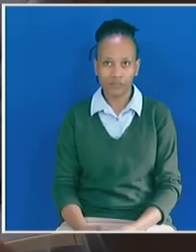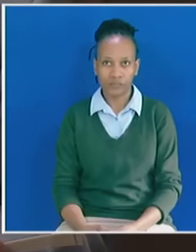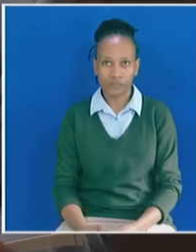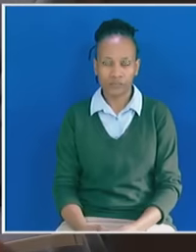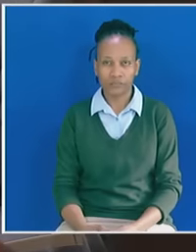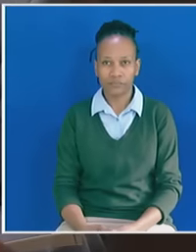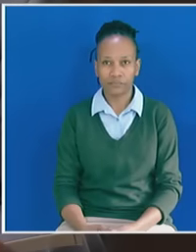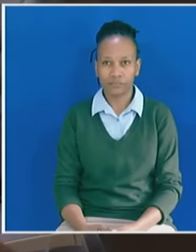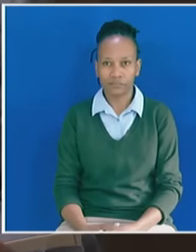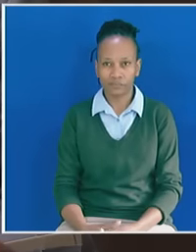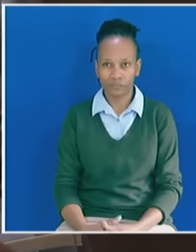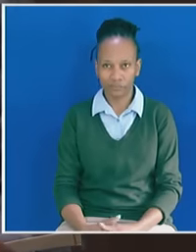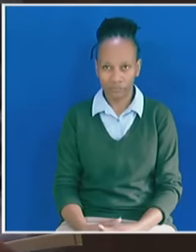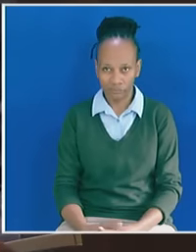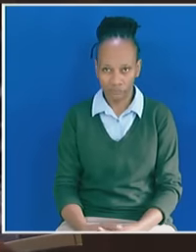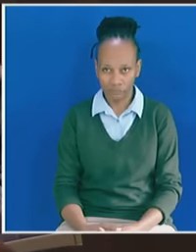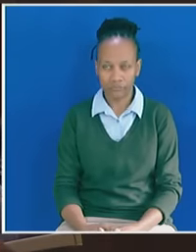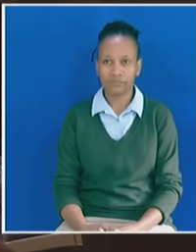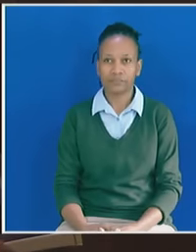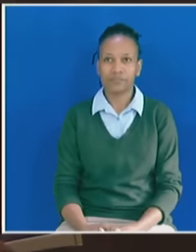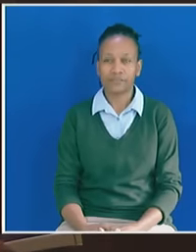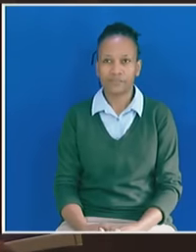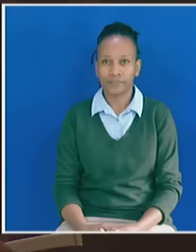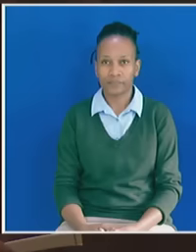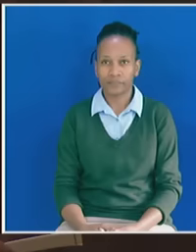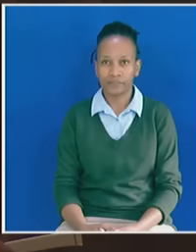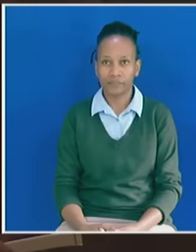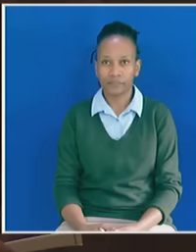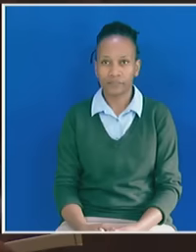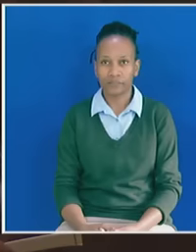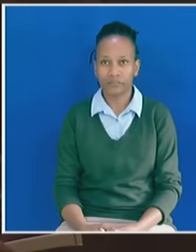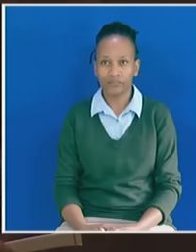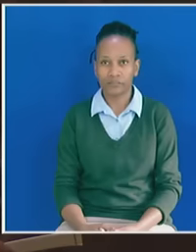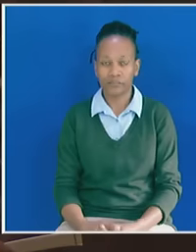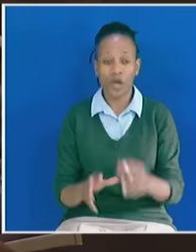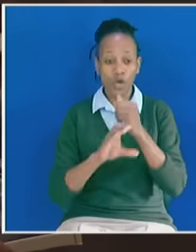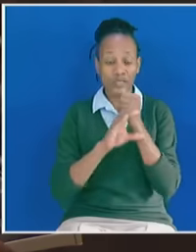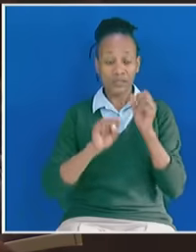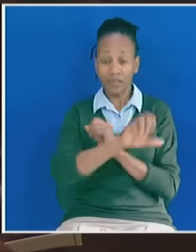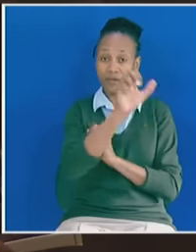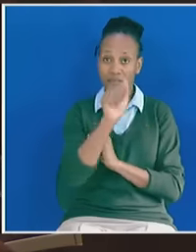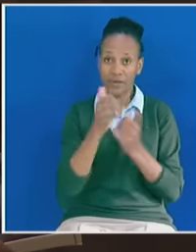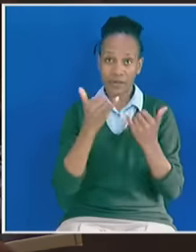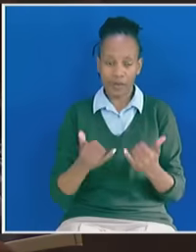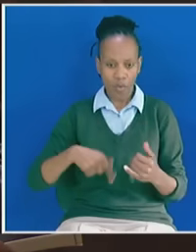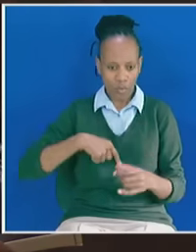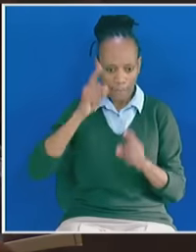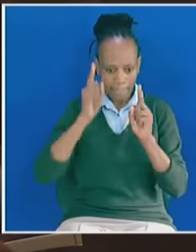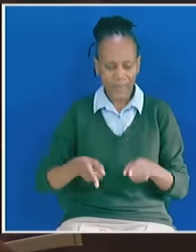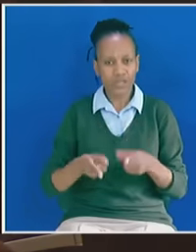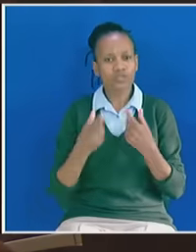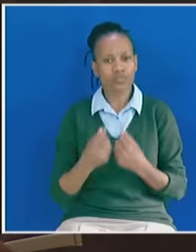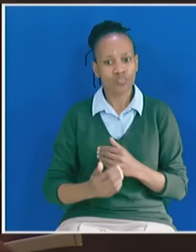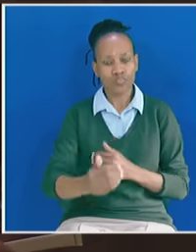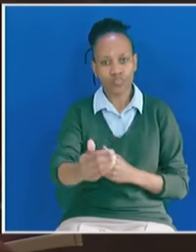who are wittingly and unwittingly collaborating with them. As a maturing constitutional democracy, we must be in a position to